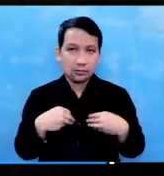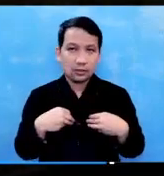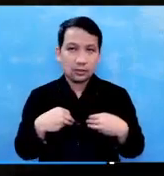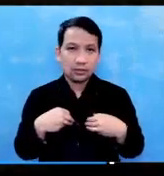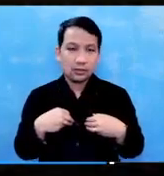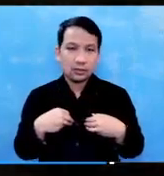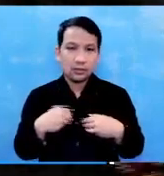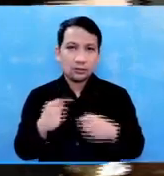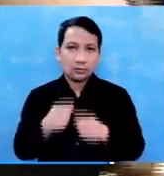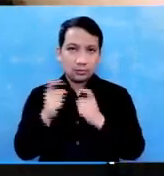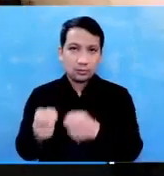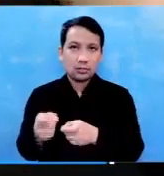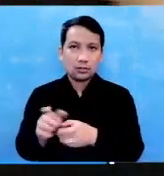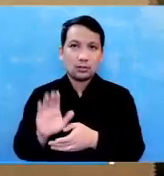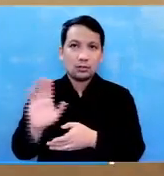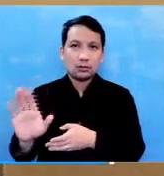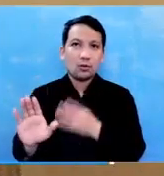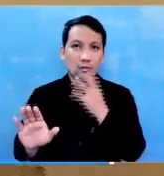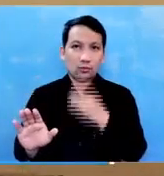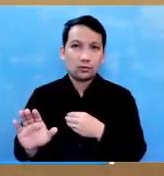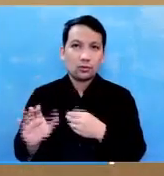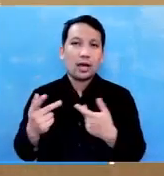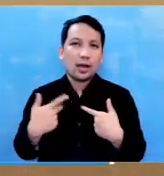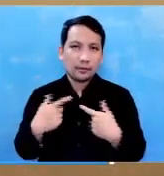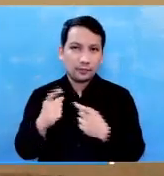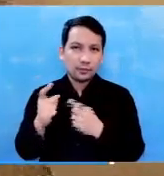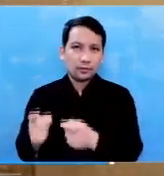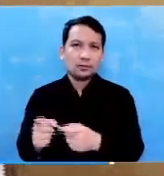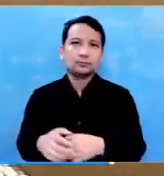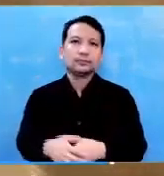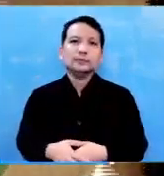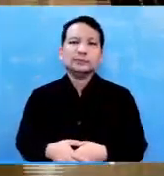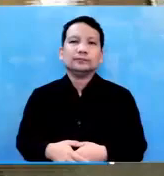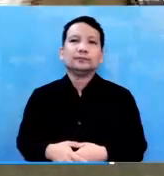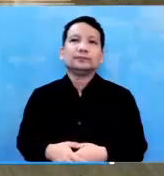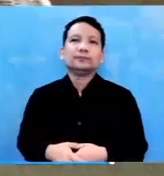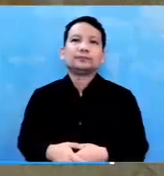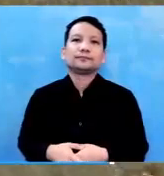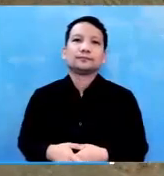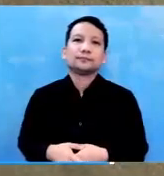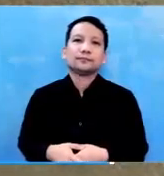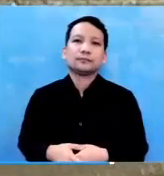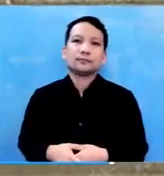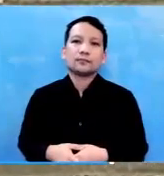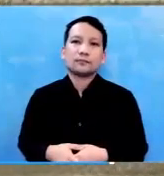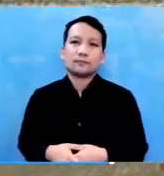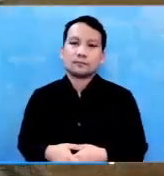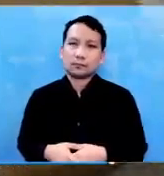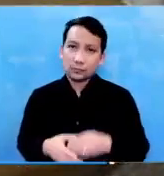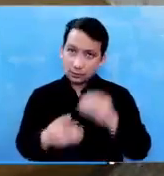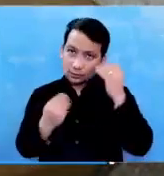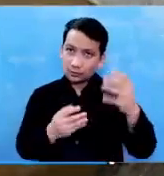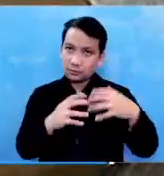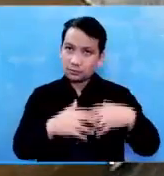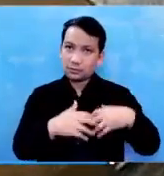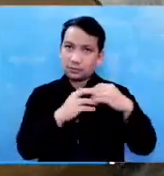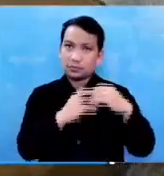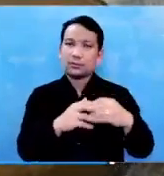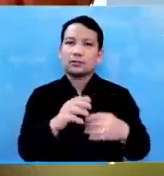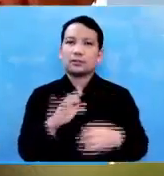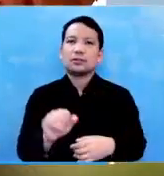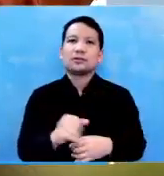be rewarded for doing so. And we will take charge on the intelligence built up po.